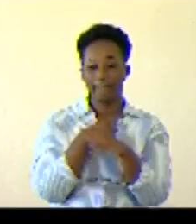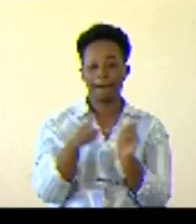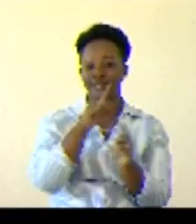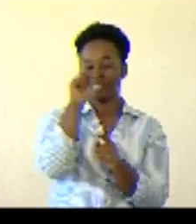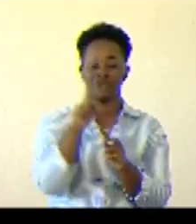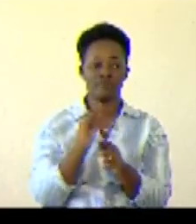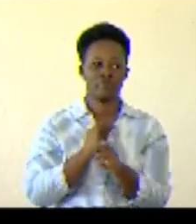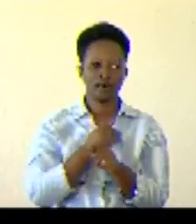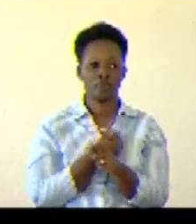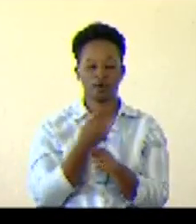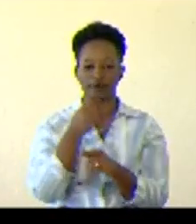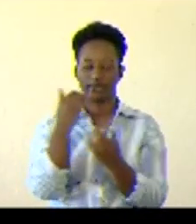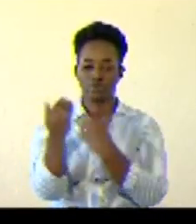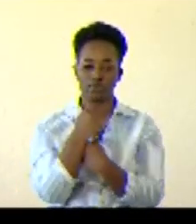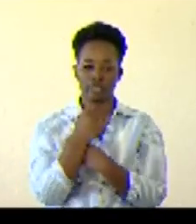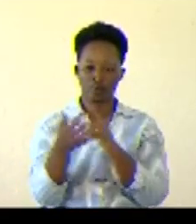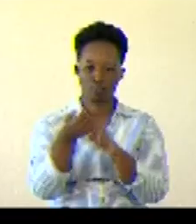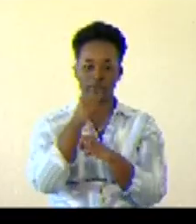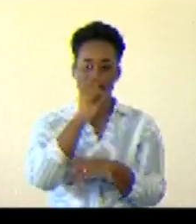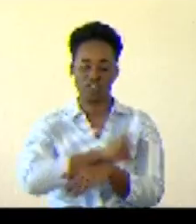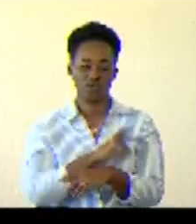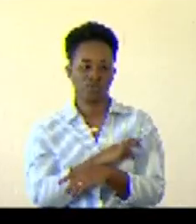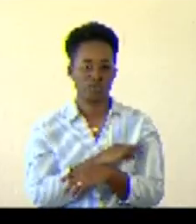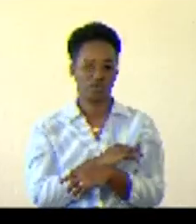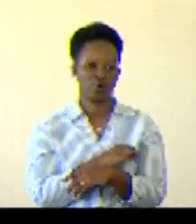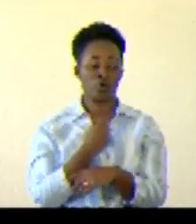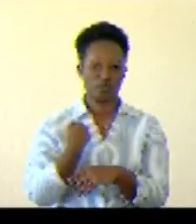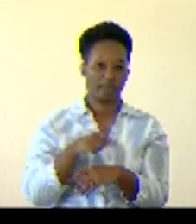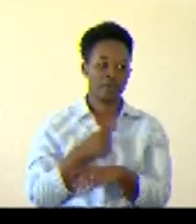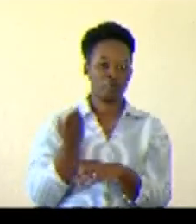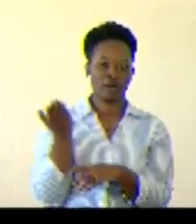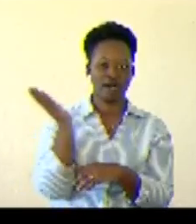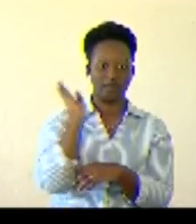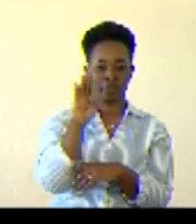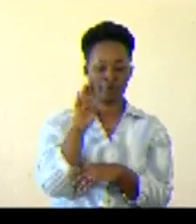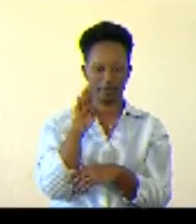question wants us to get the profit. So you have to come back to this